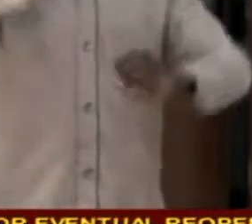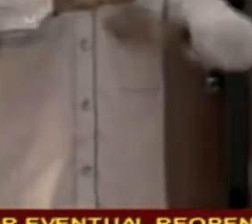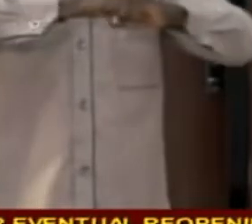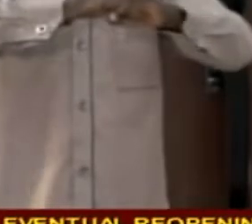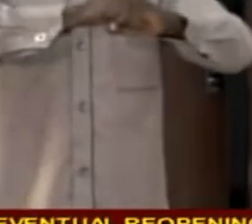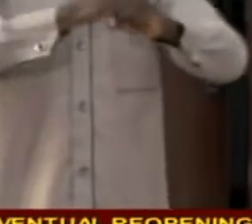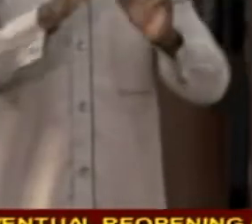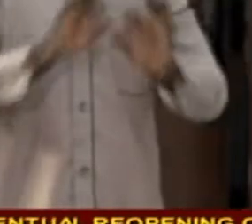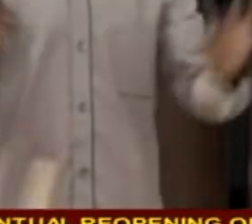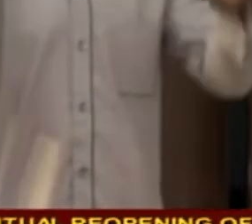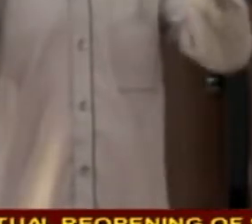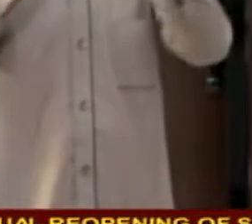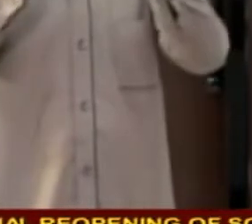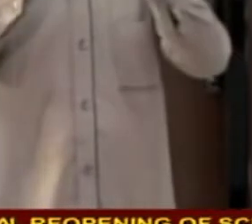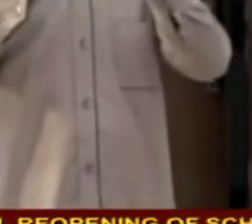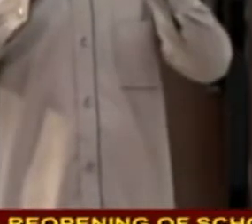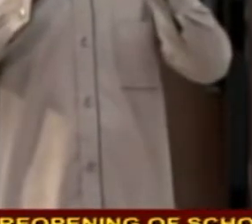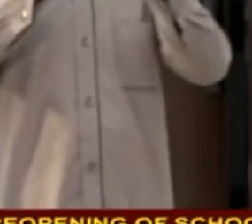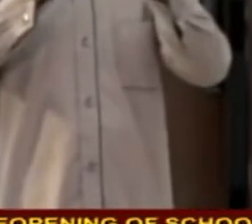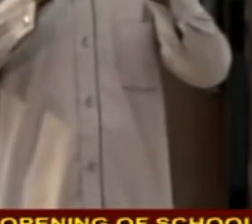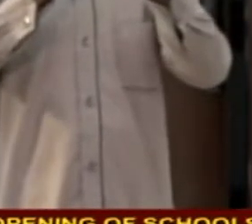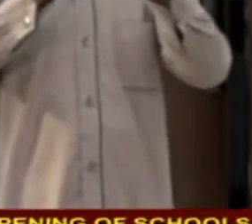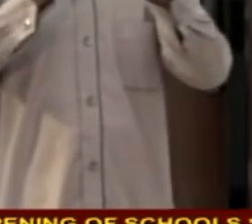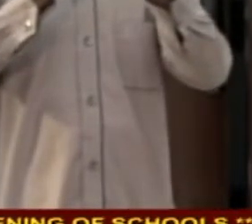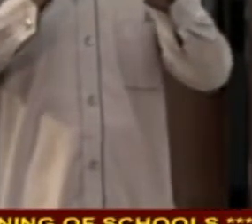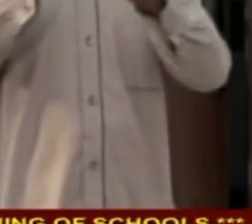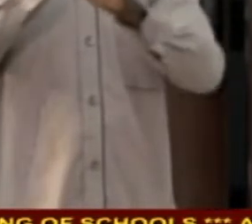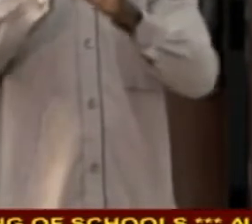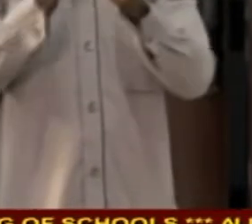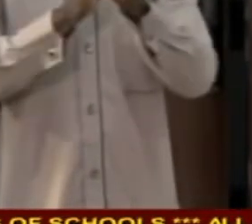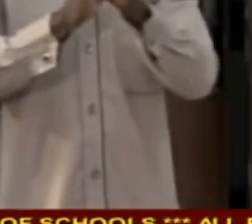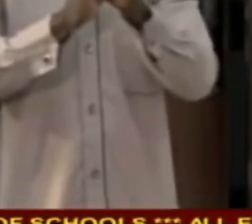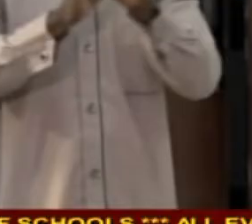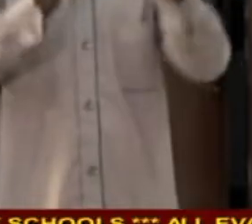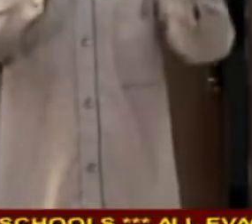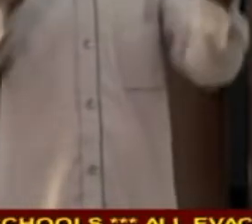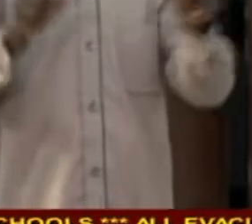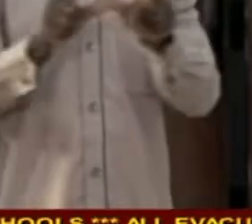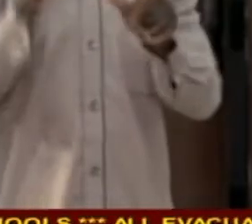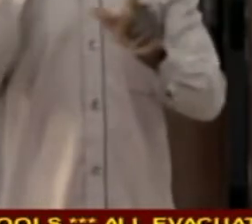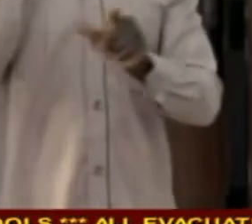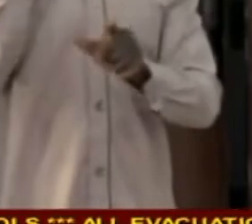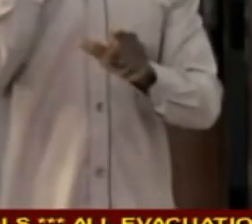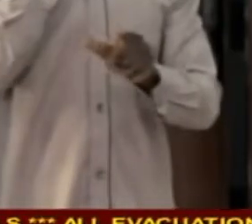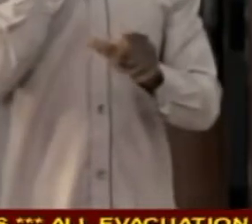very critical. States, local government,